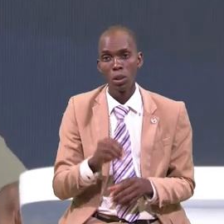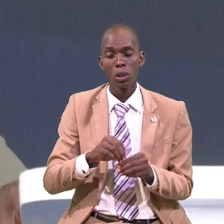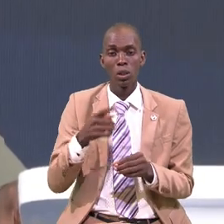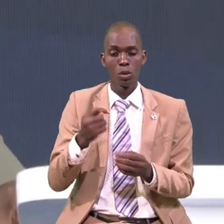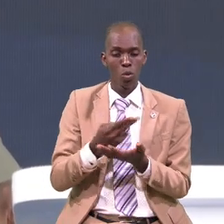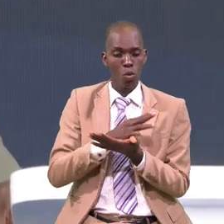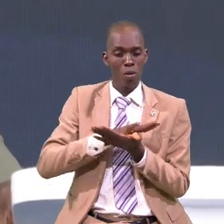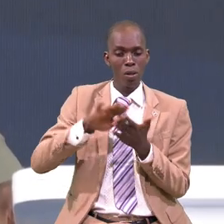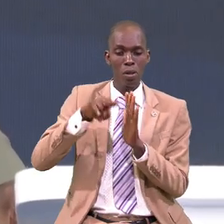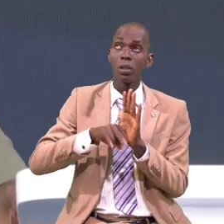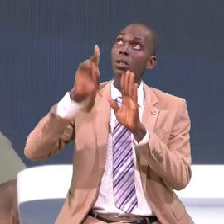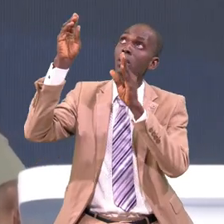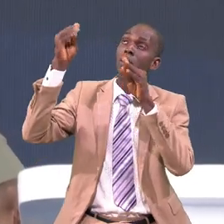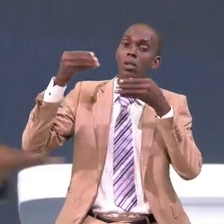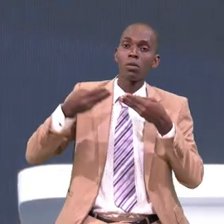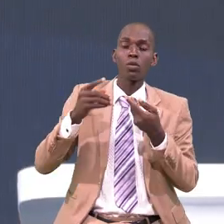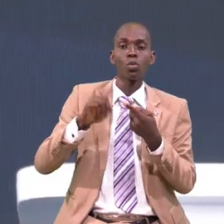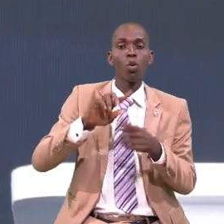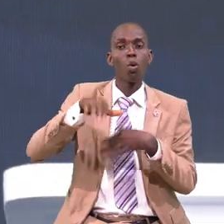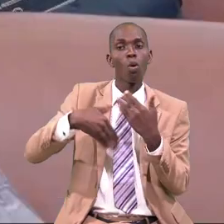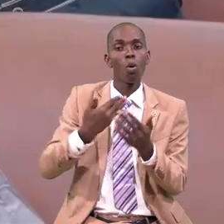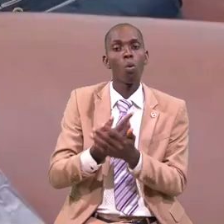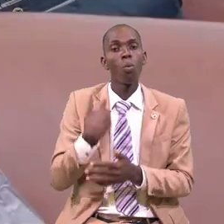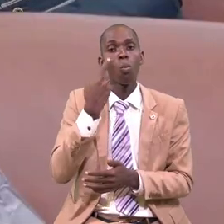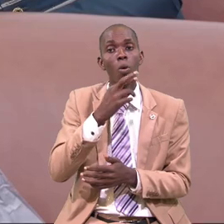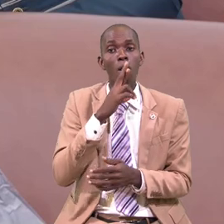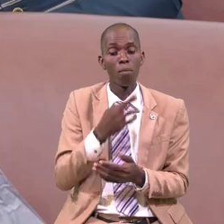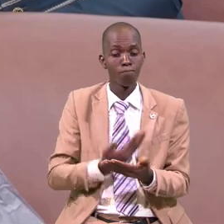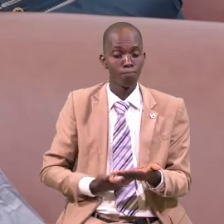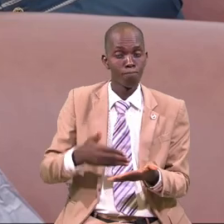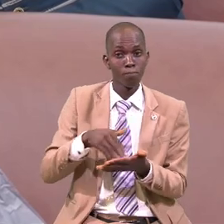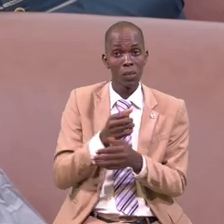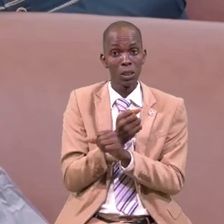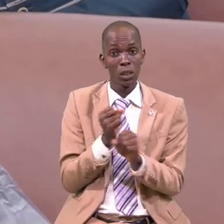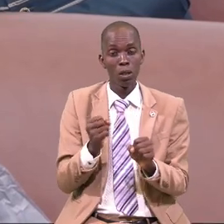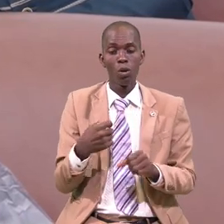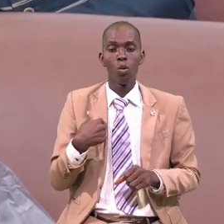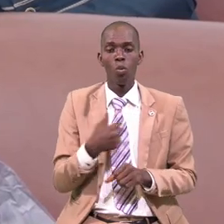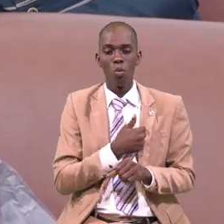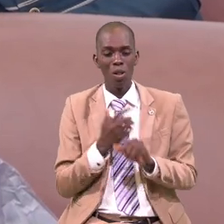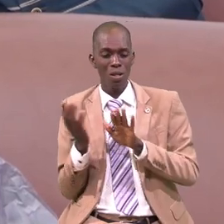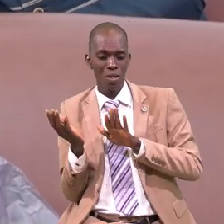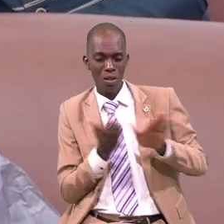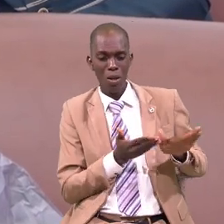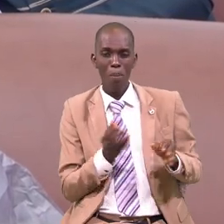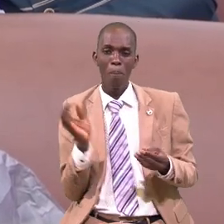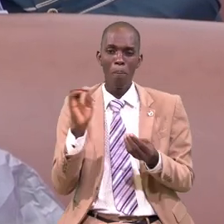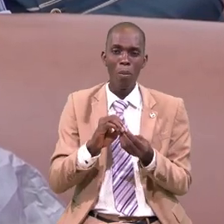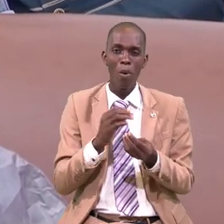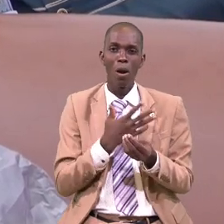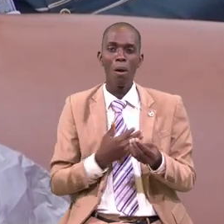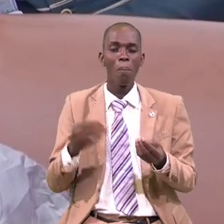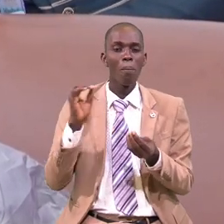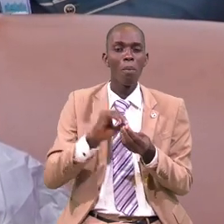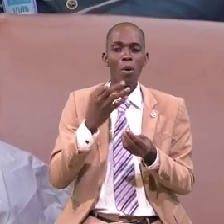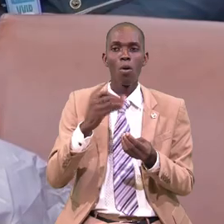he has given those who are born again, we leave more and more of the